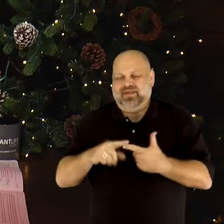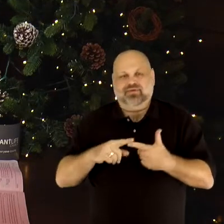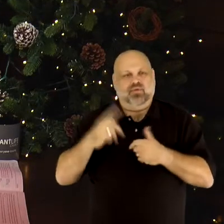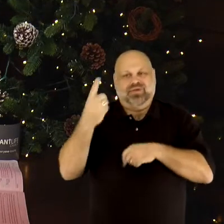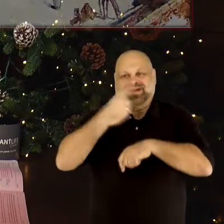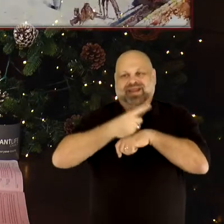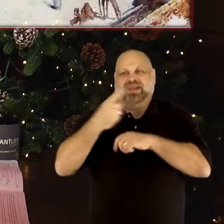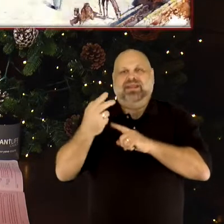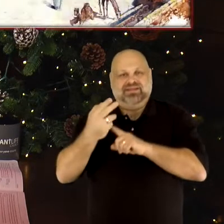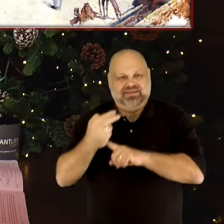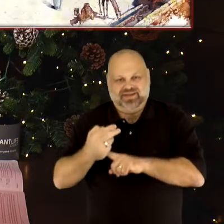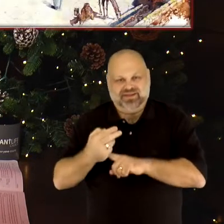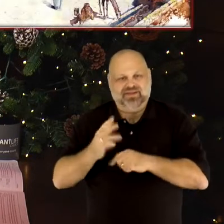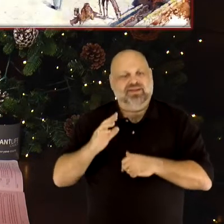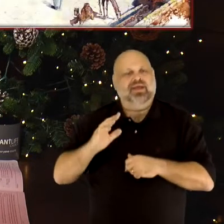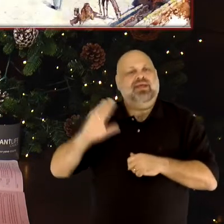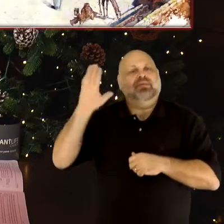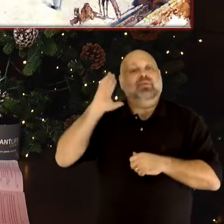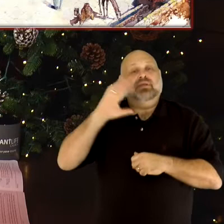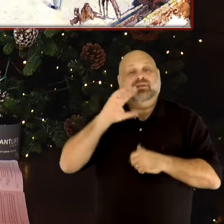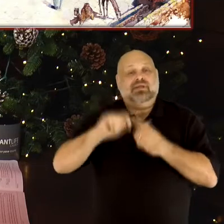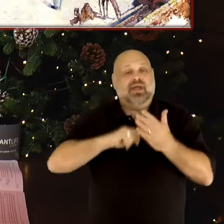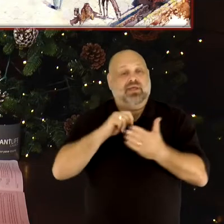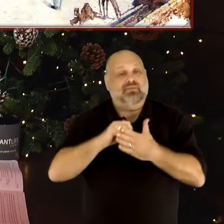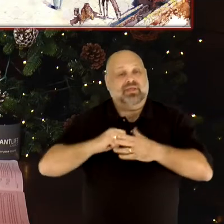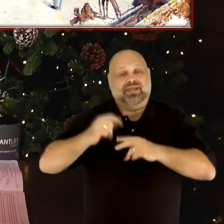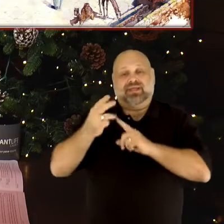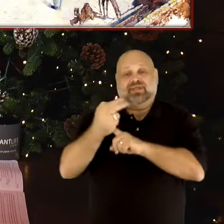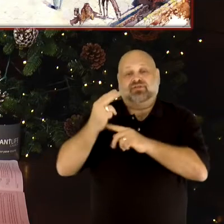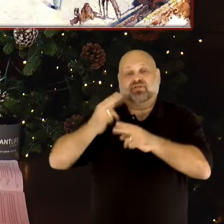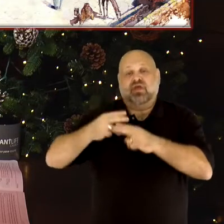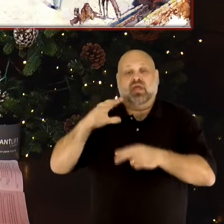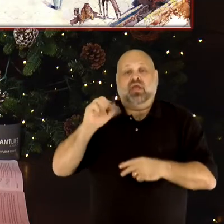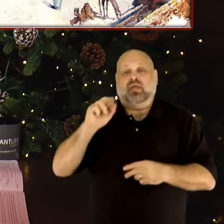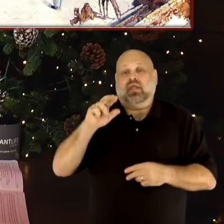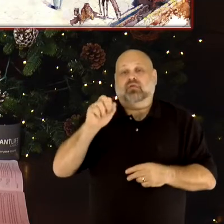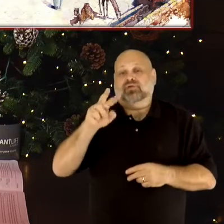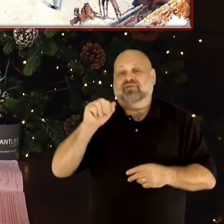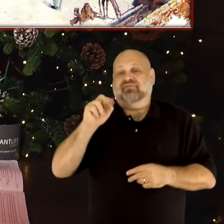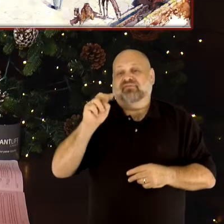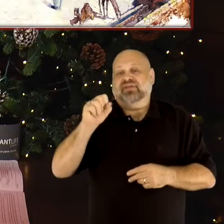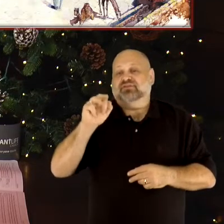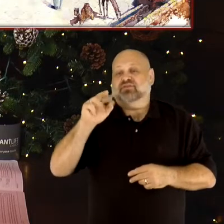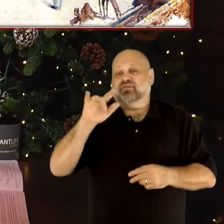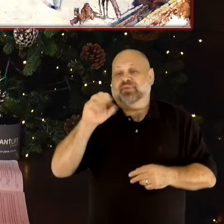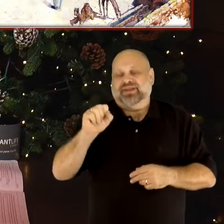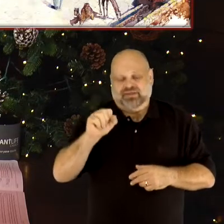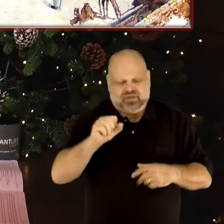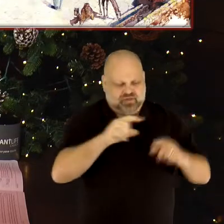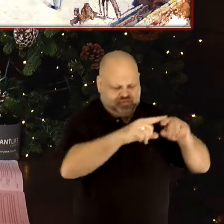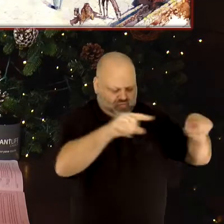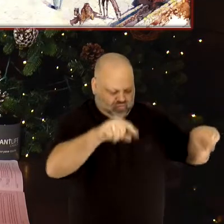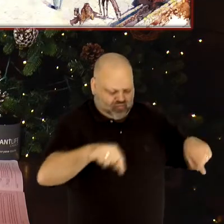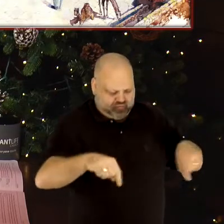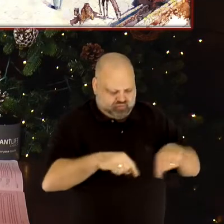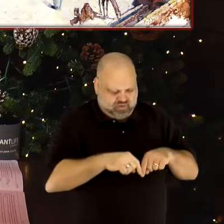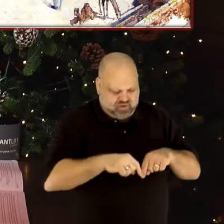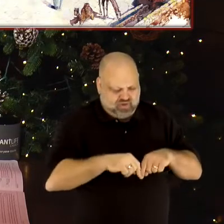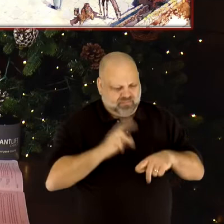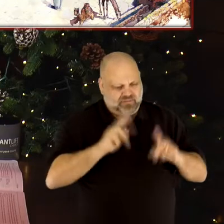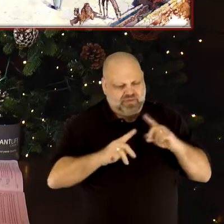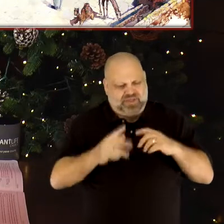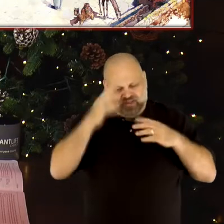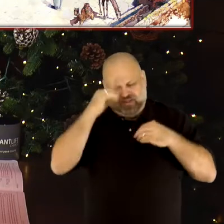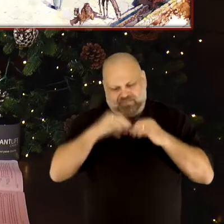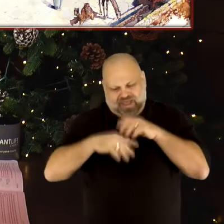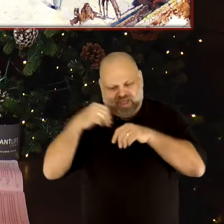were called caravanseries. They were square structures where people would sleep on the outskirts of the square, and in the middle